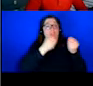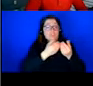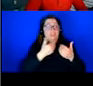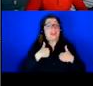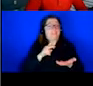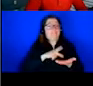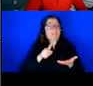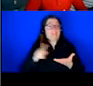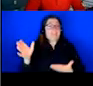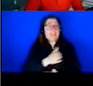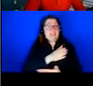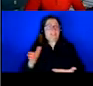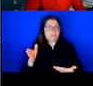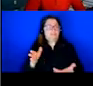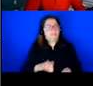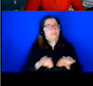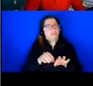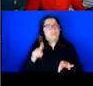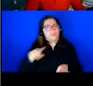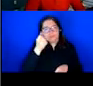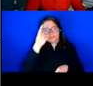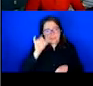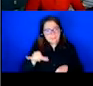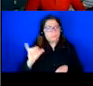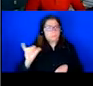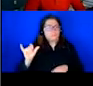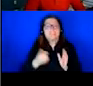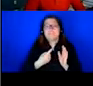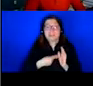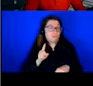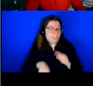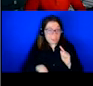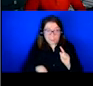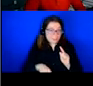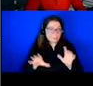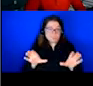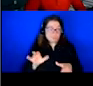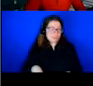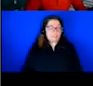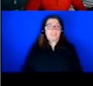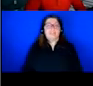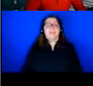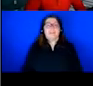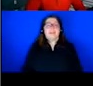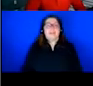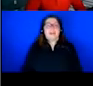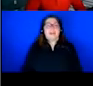like understanding that too as well. Sometimes you might not be able to navigate that, but like if your human resources or whoever manages